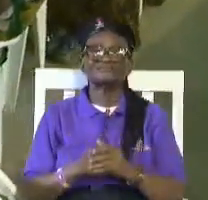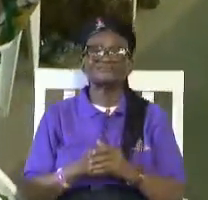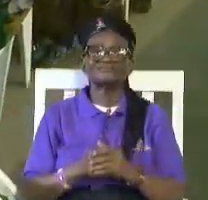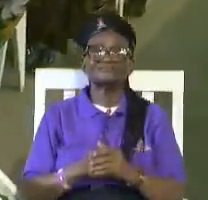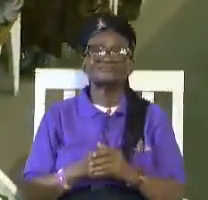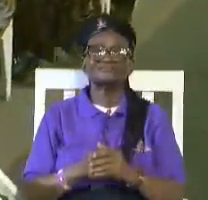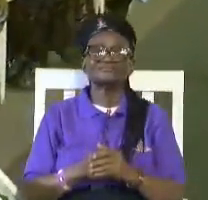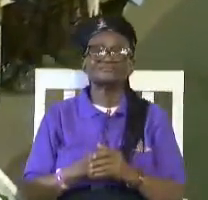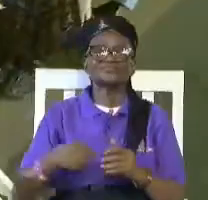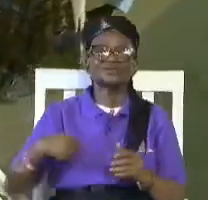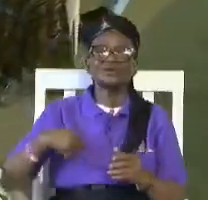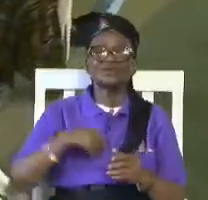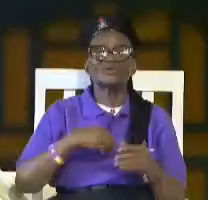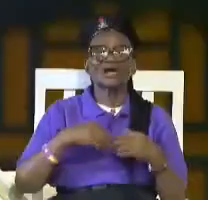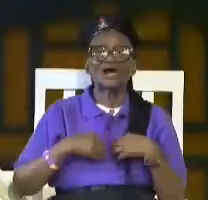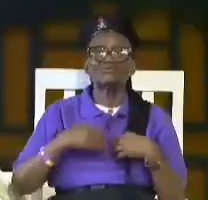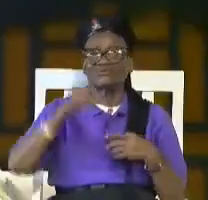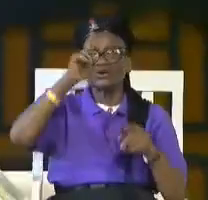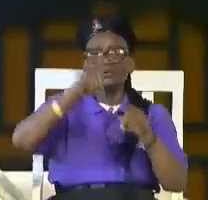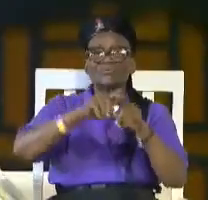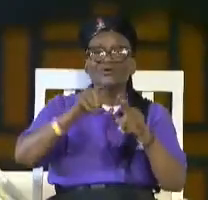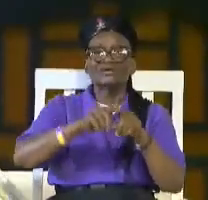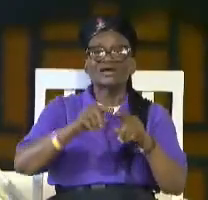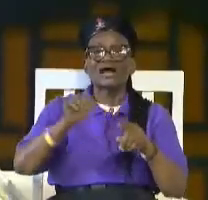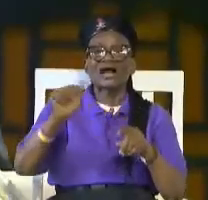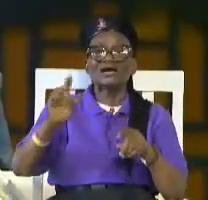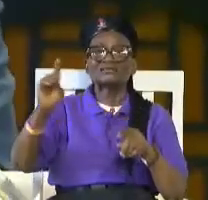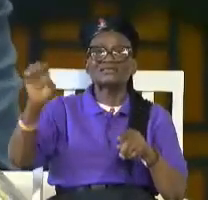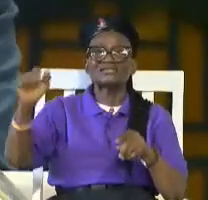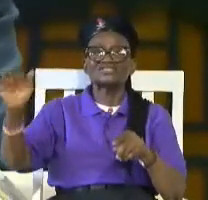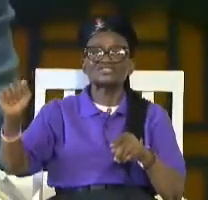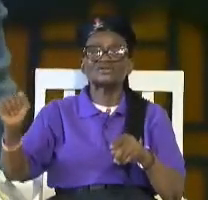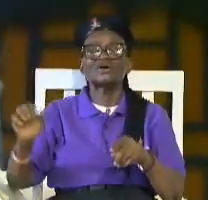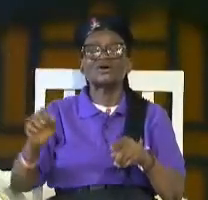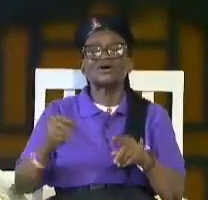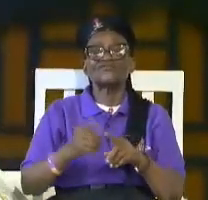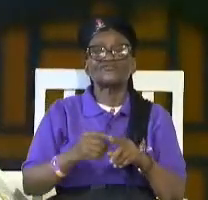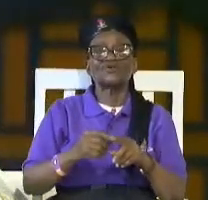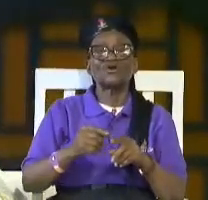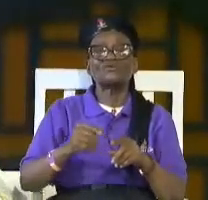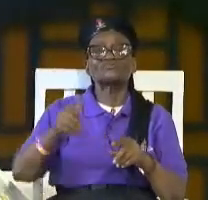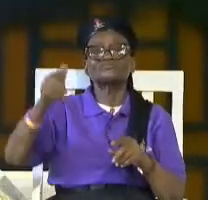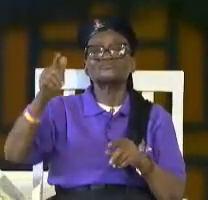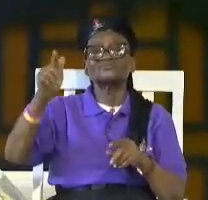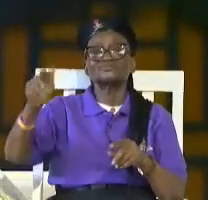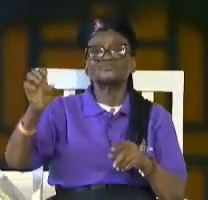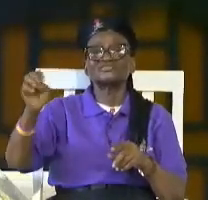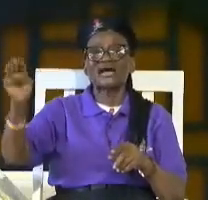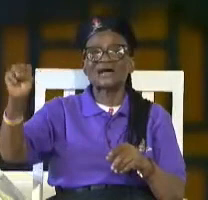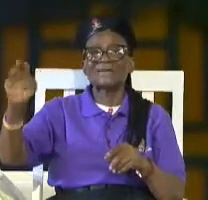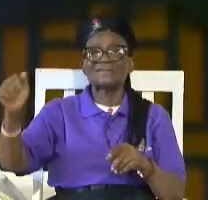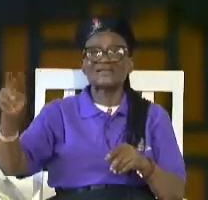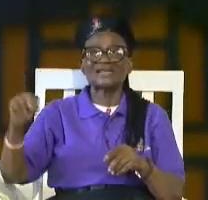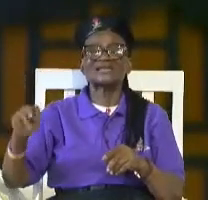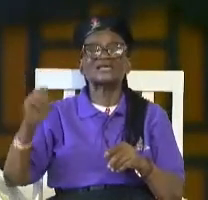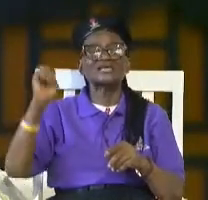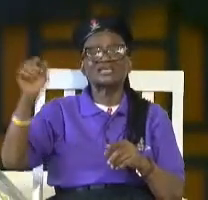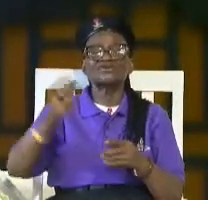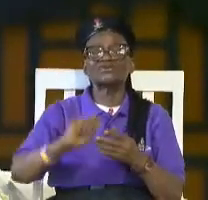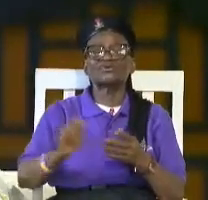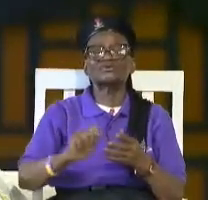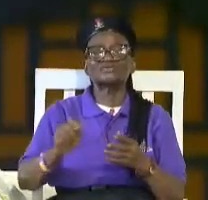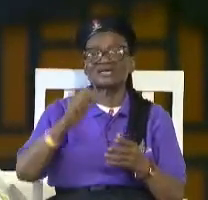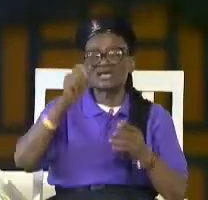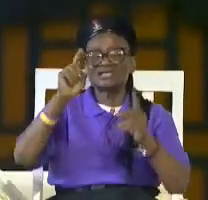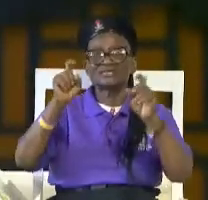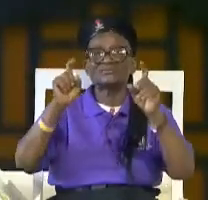We have Brother Adeshino Akinkumi Isaac from Germany. He wrote an examination and came